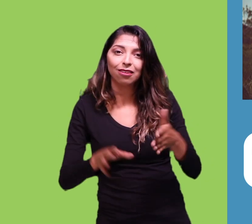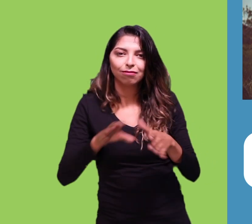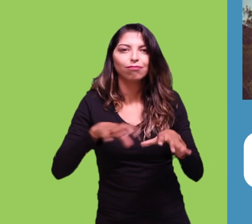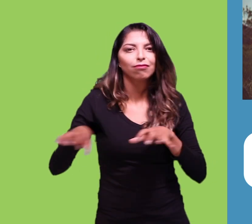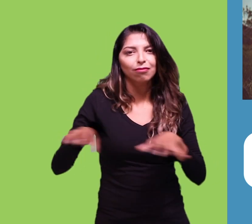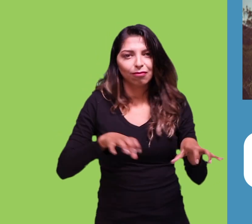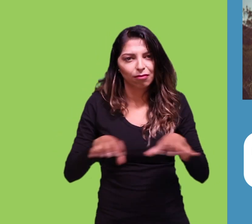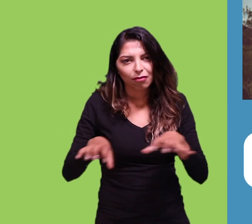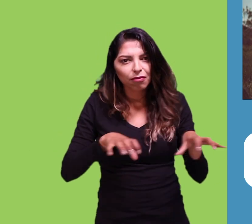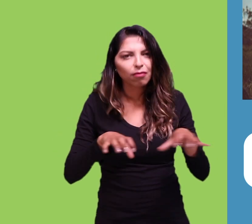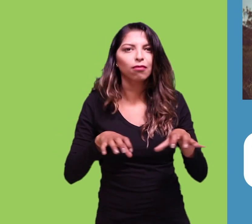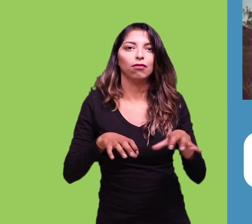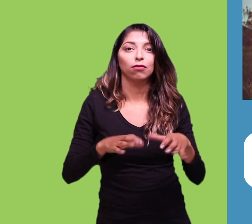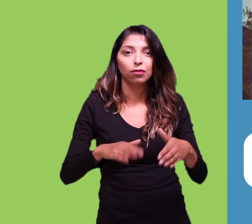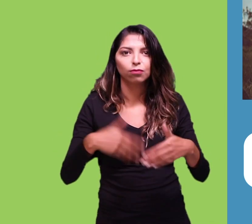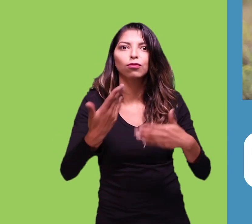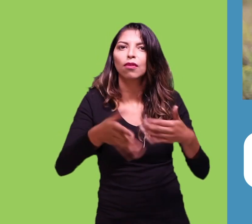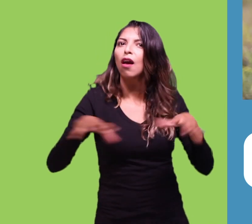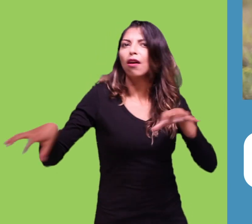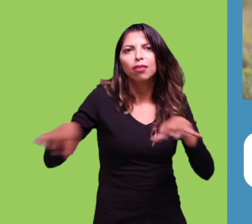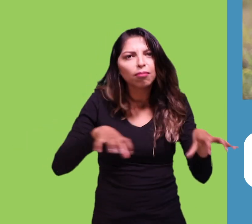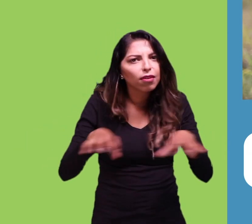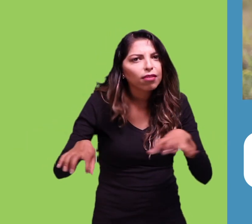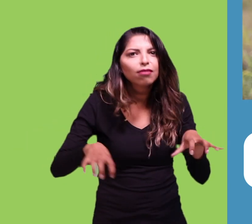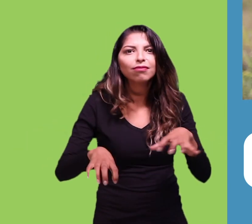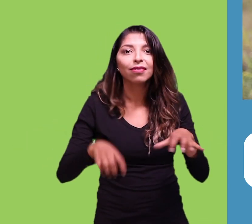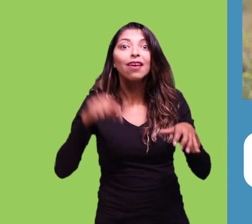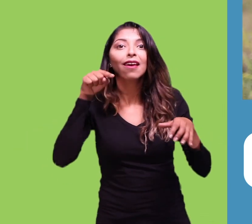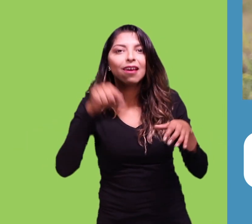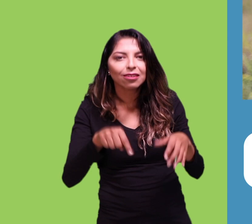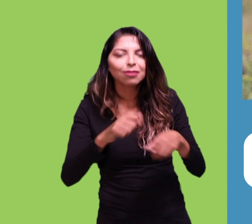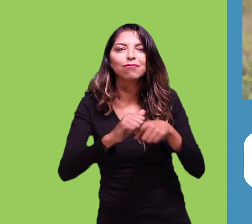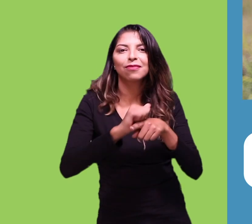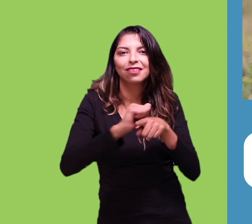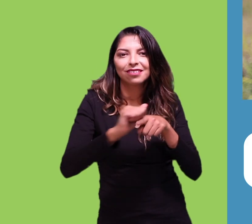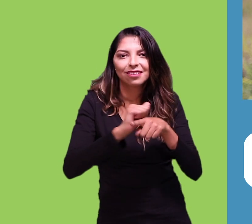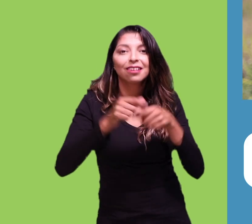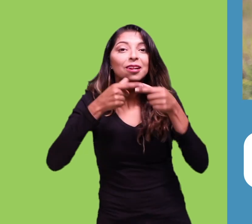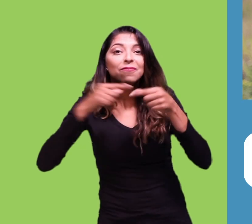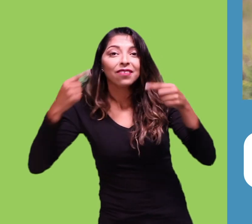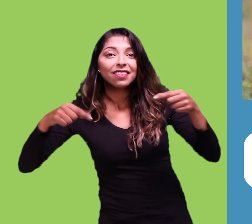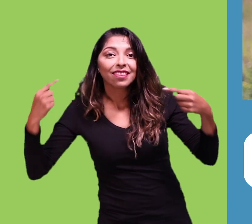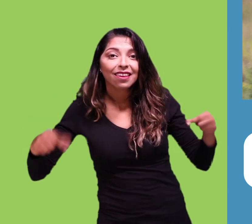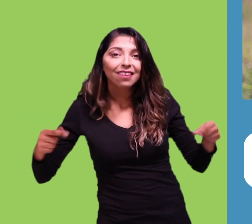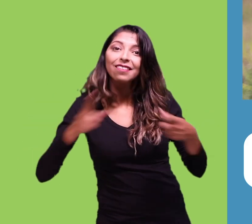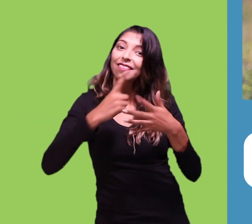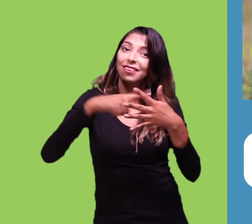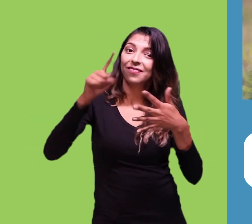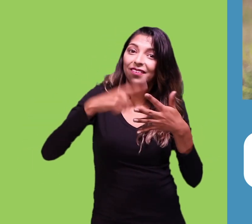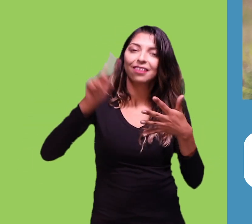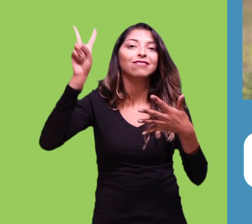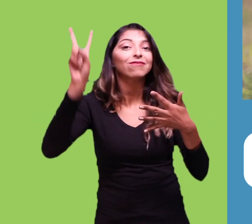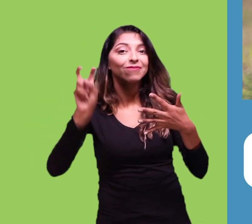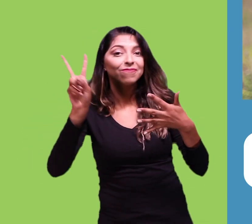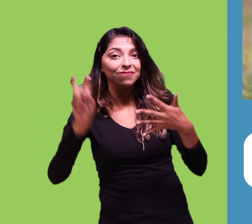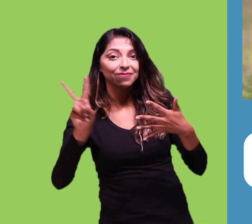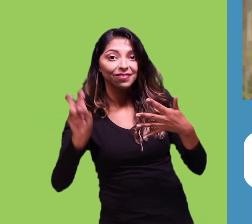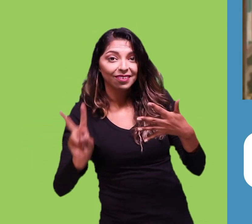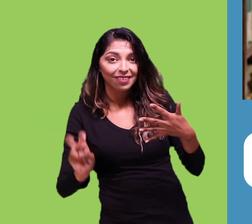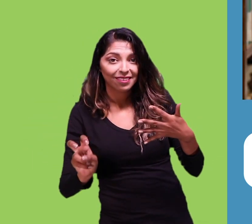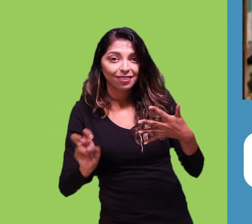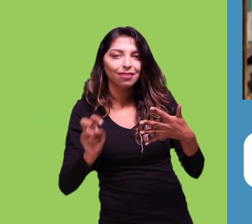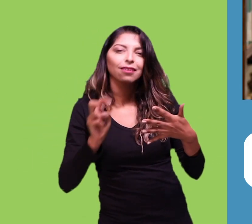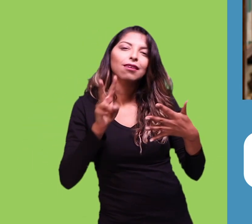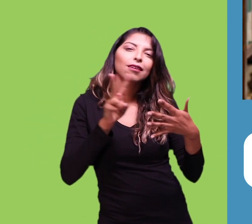while reading, and after reading activities. Students increase their vocabulary and observe important grammar structures while learning about